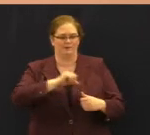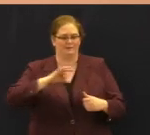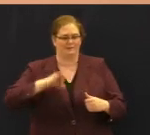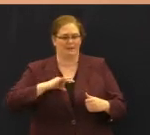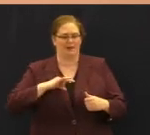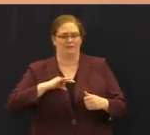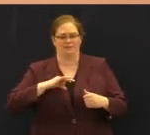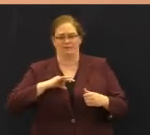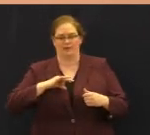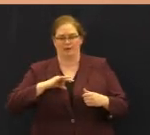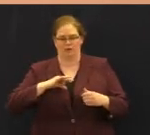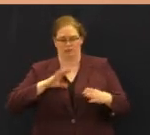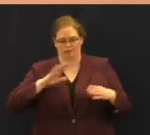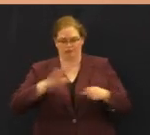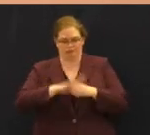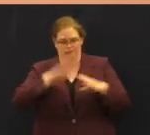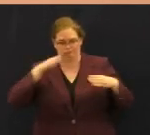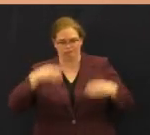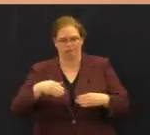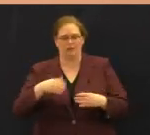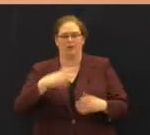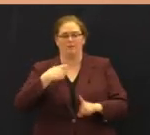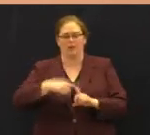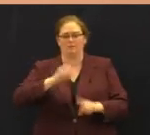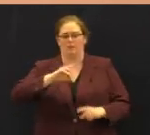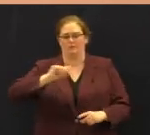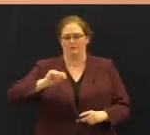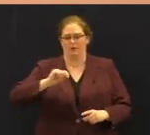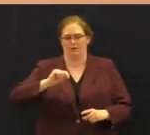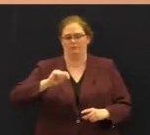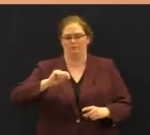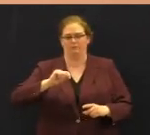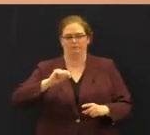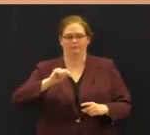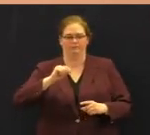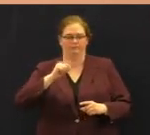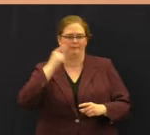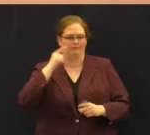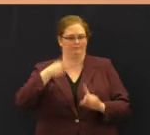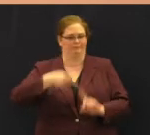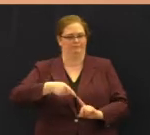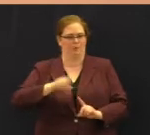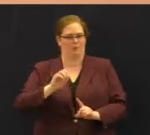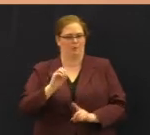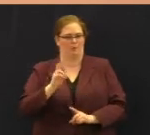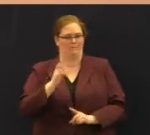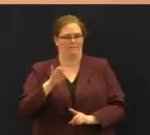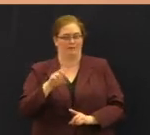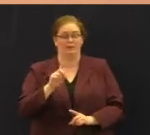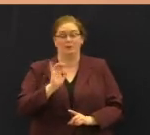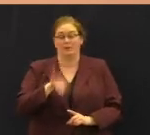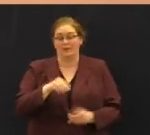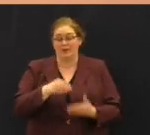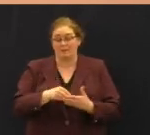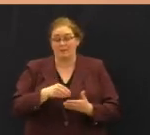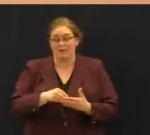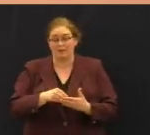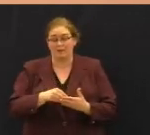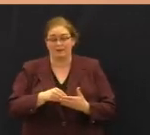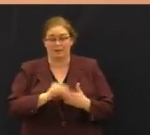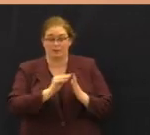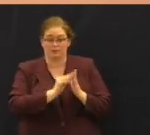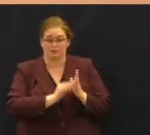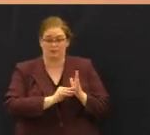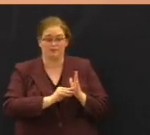substantially dedicated and overtime expenses towards COVID. And though that money that we captured, a